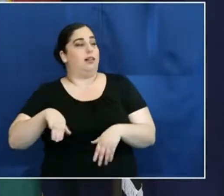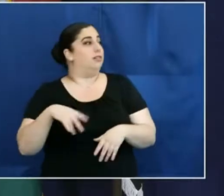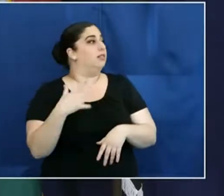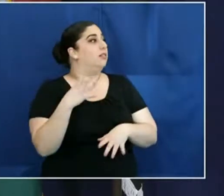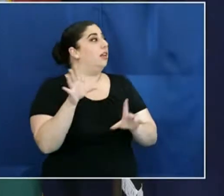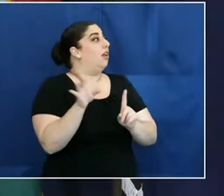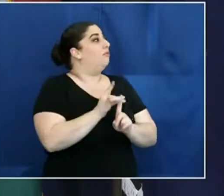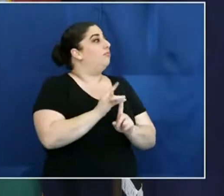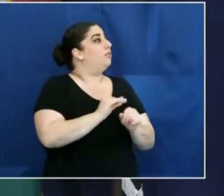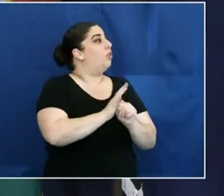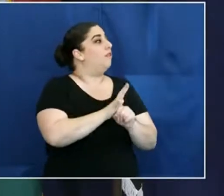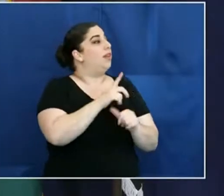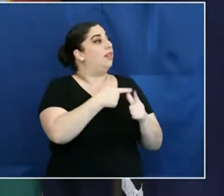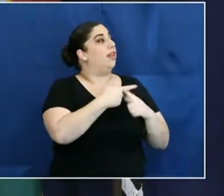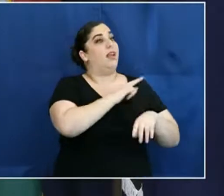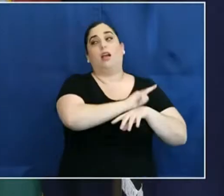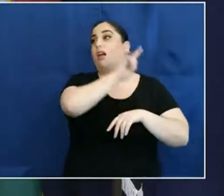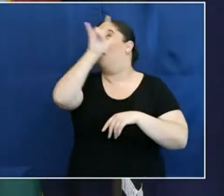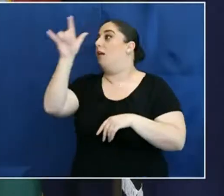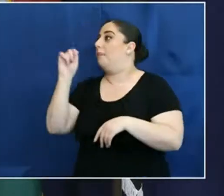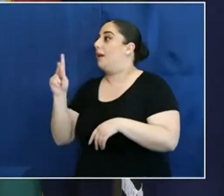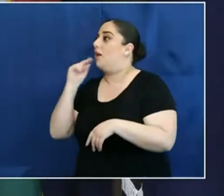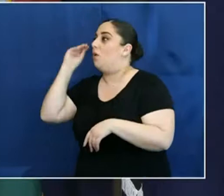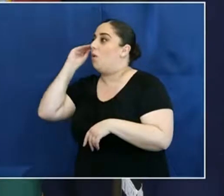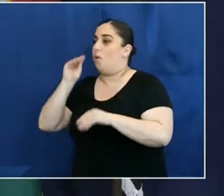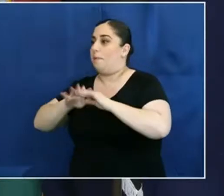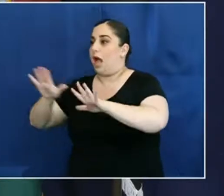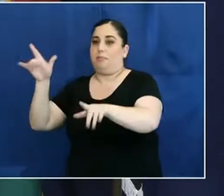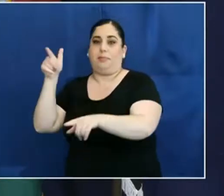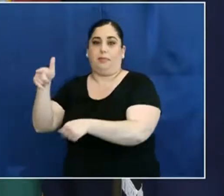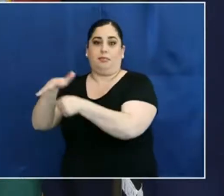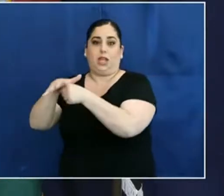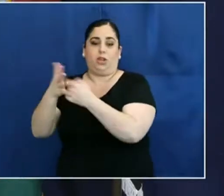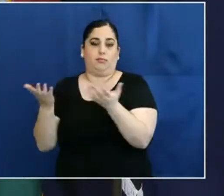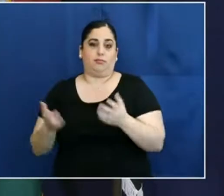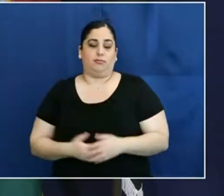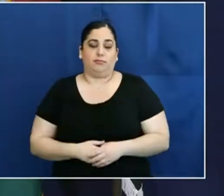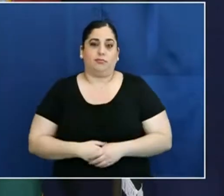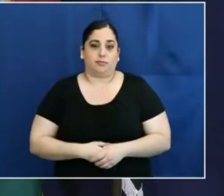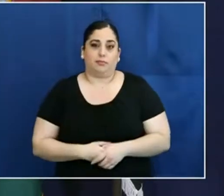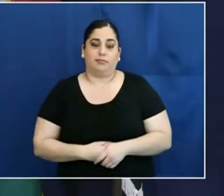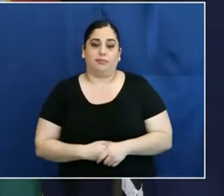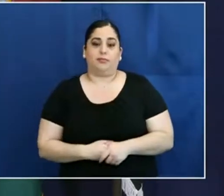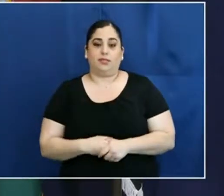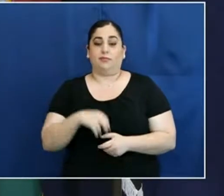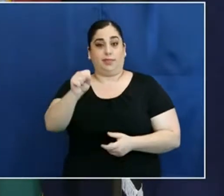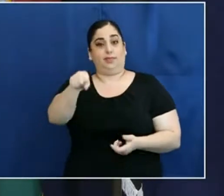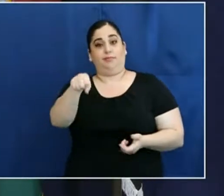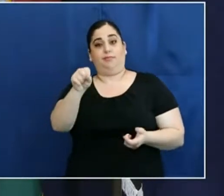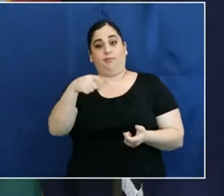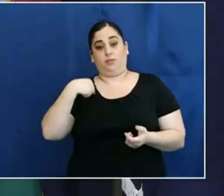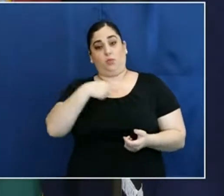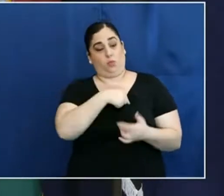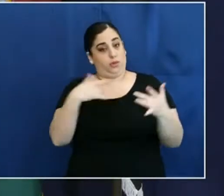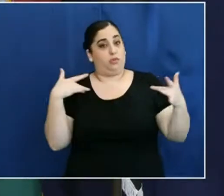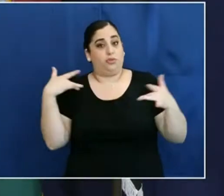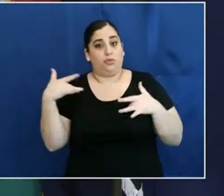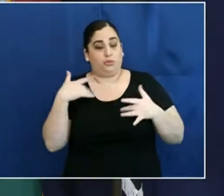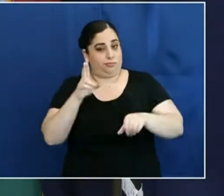of practice or activity in the public. So yes, it is a concern, and we hope